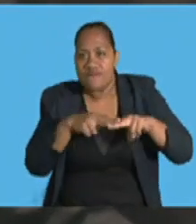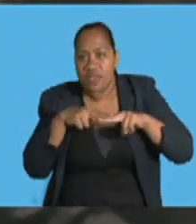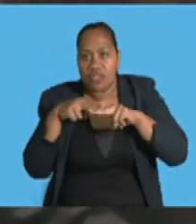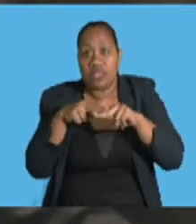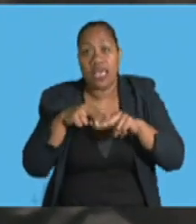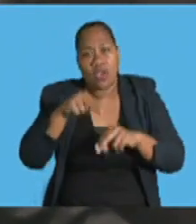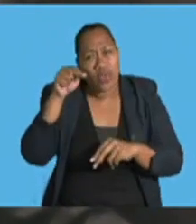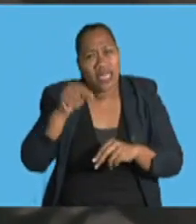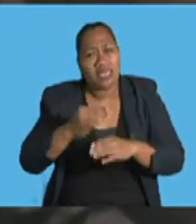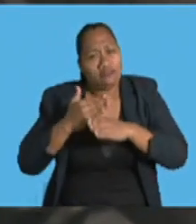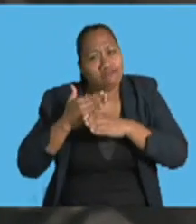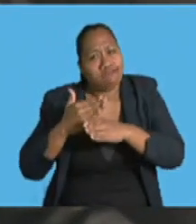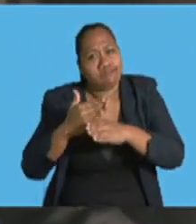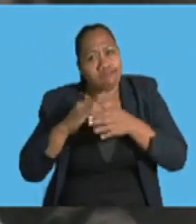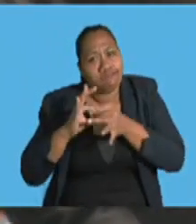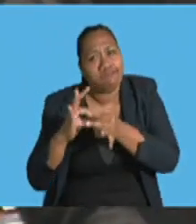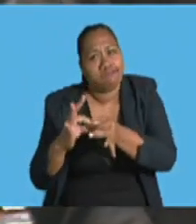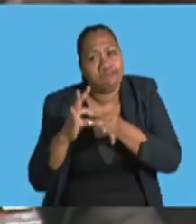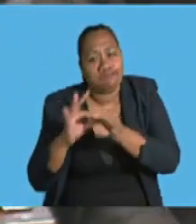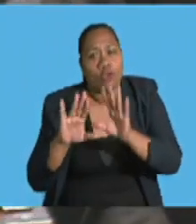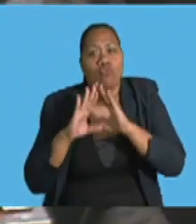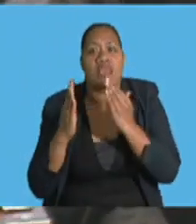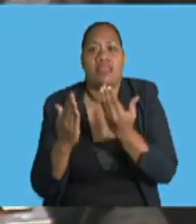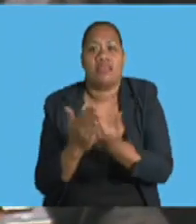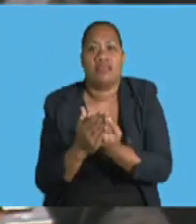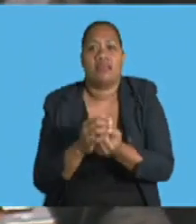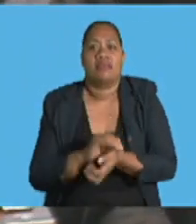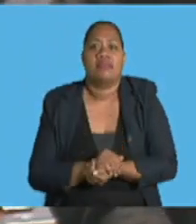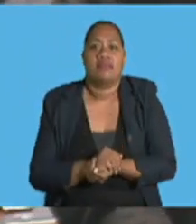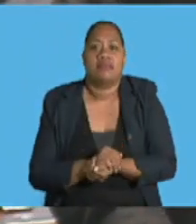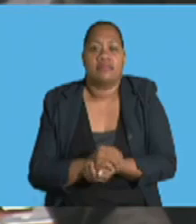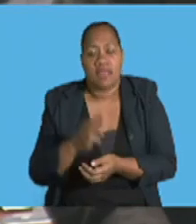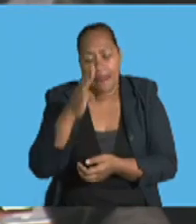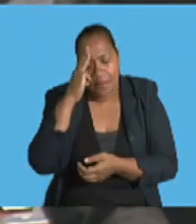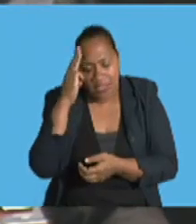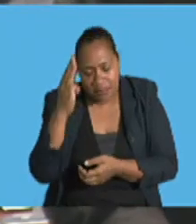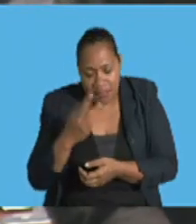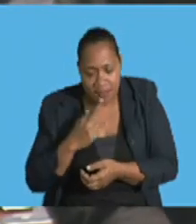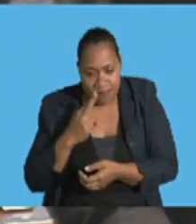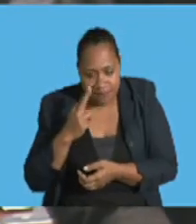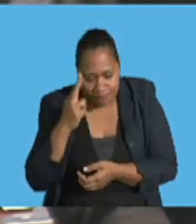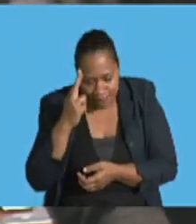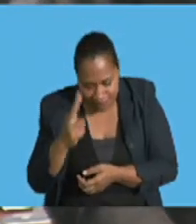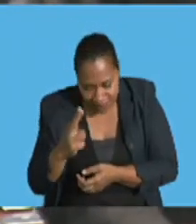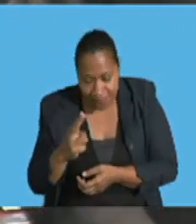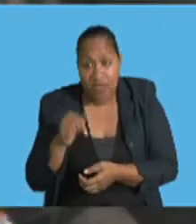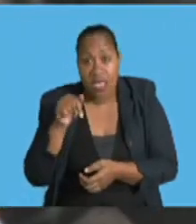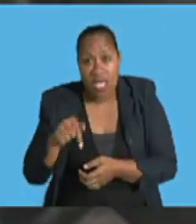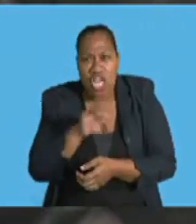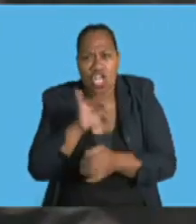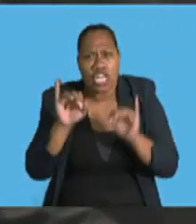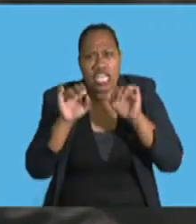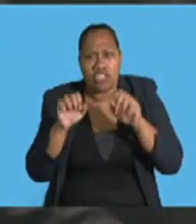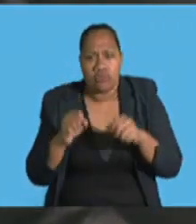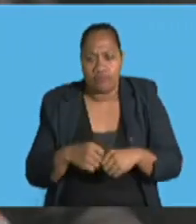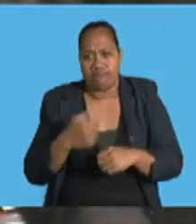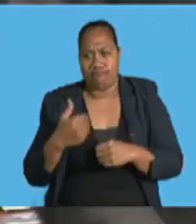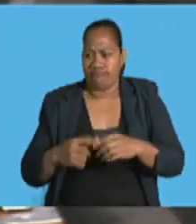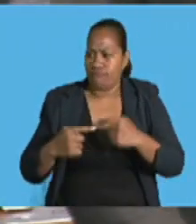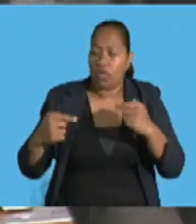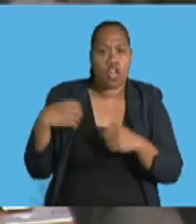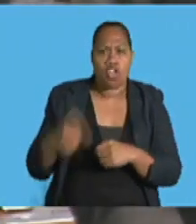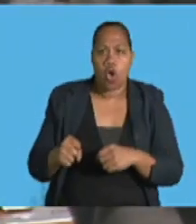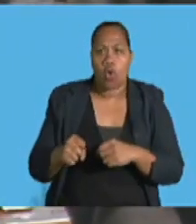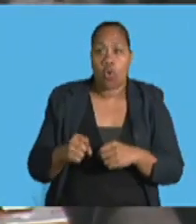to work together. Mr. Speaker, sir, this is not an issue that we should be taking sides on. When it comes to crime, we should